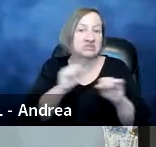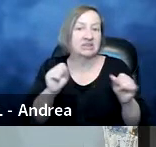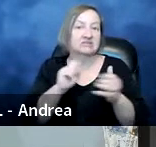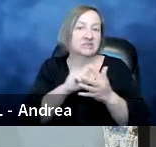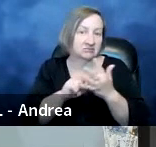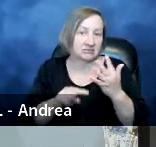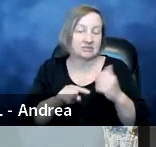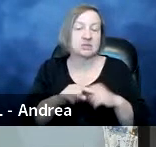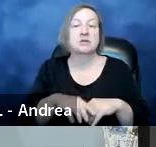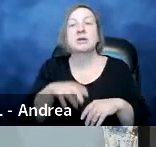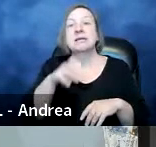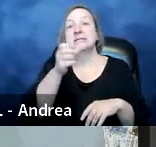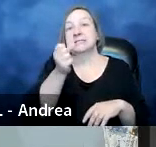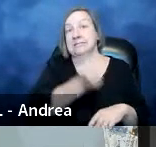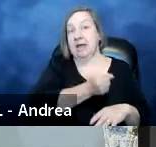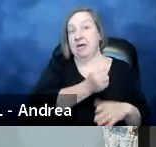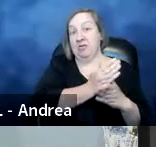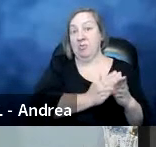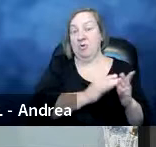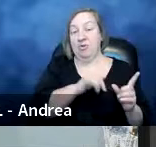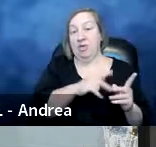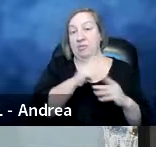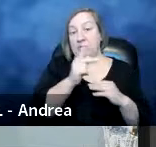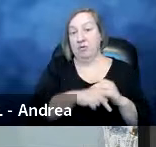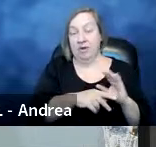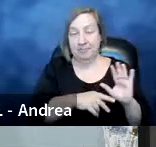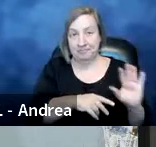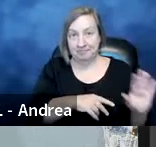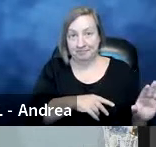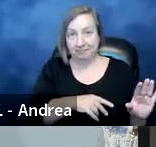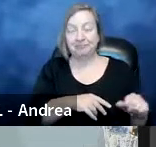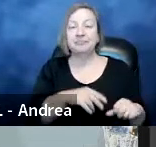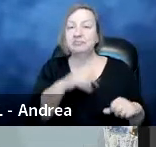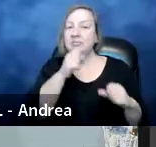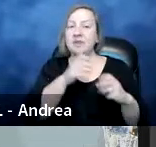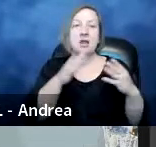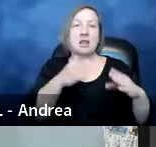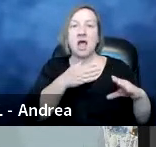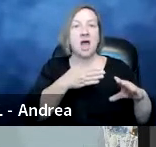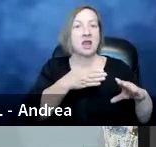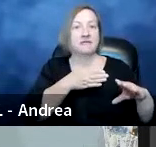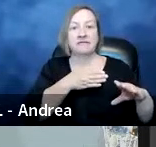at the south end of the program, not a lot of interchange